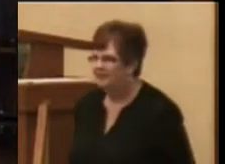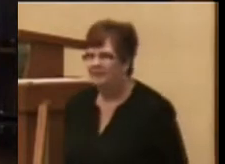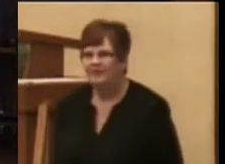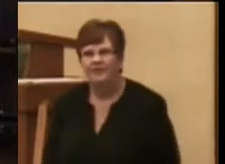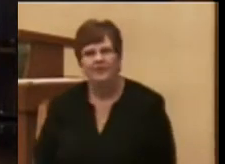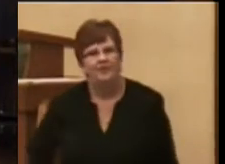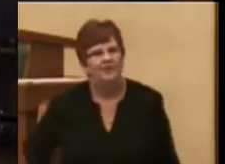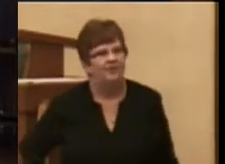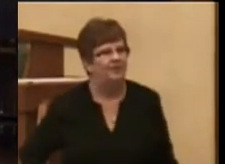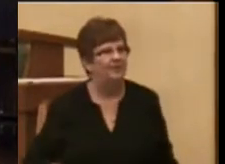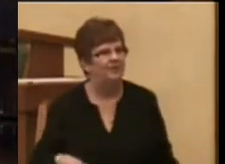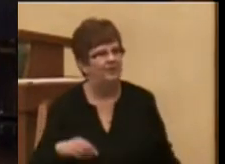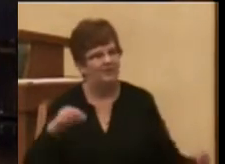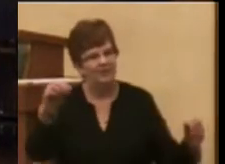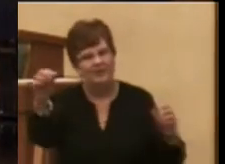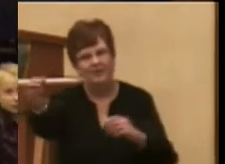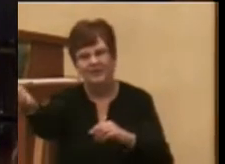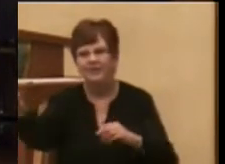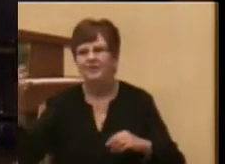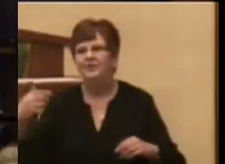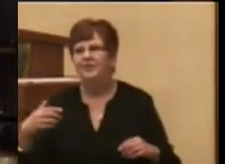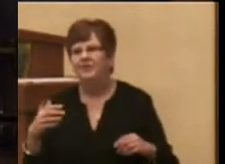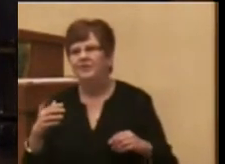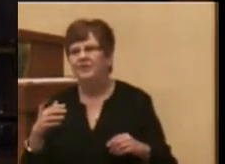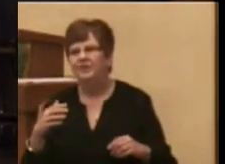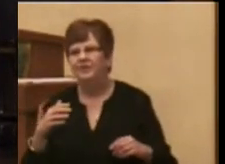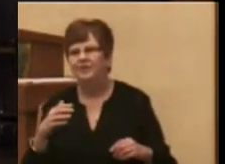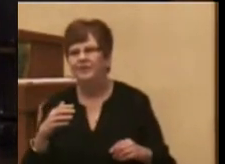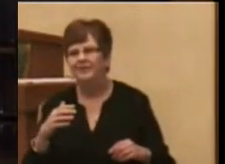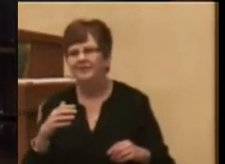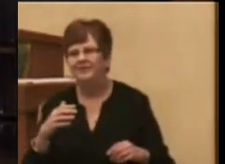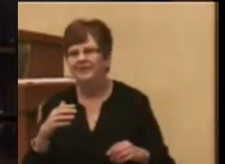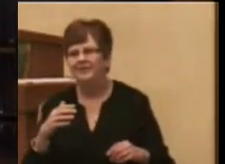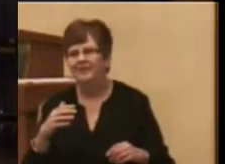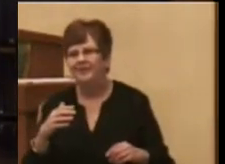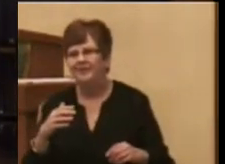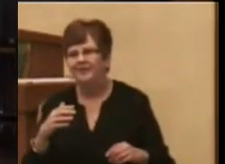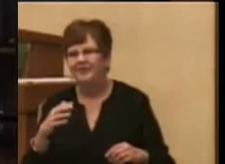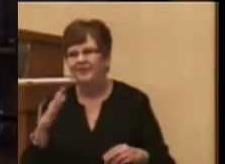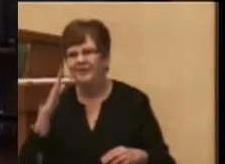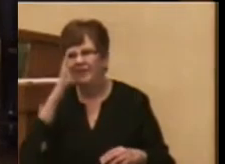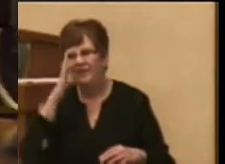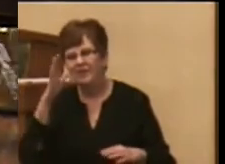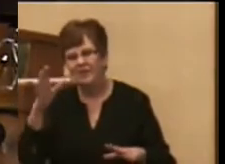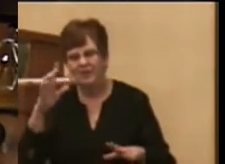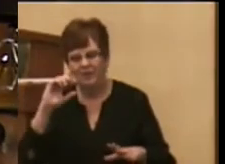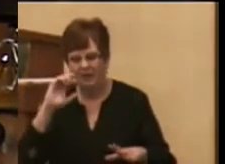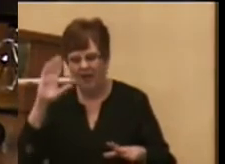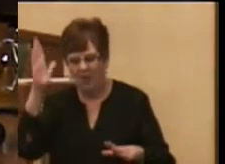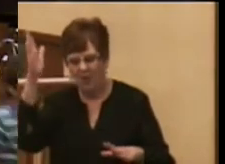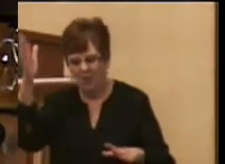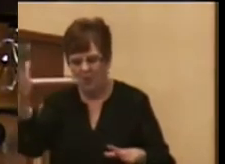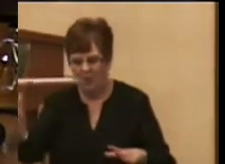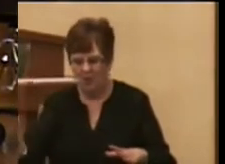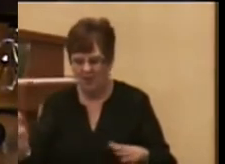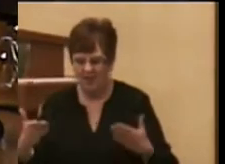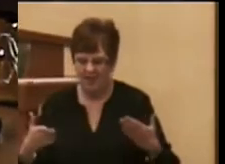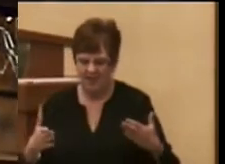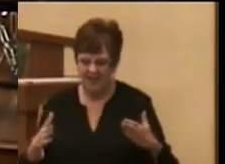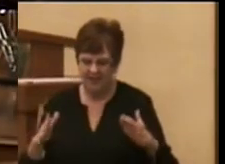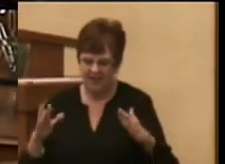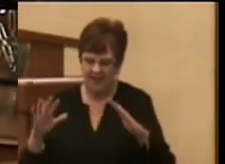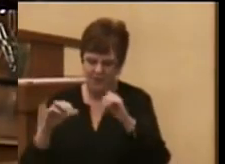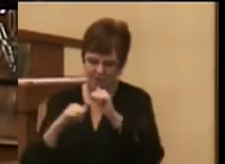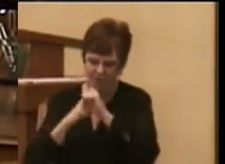I will come to you in the silence. I will lift you from all